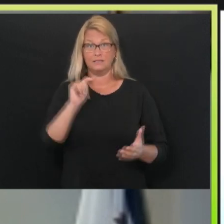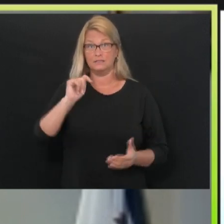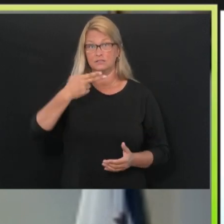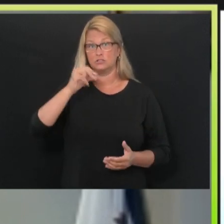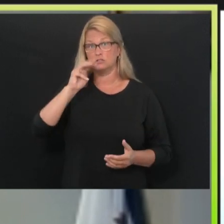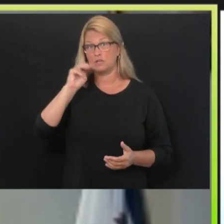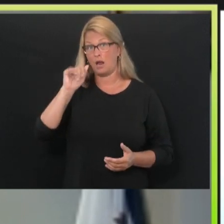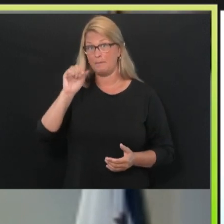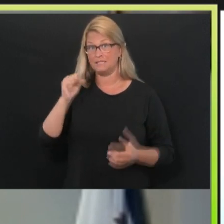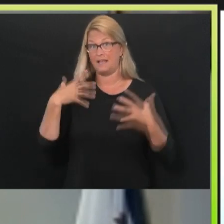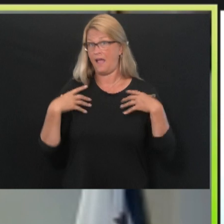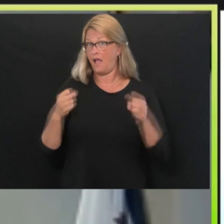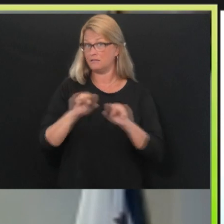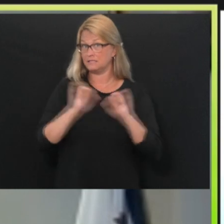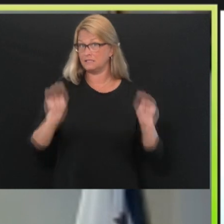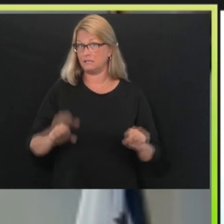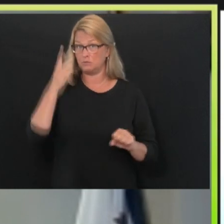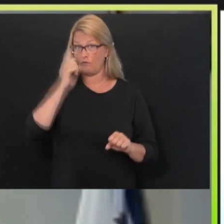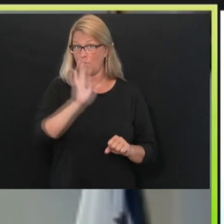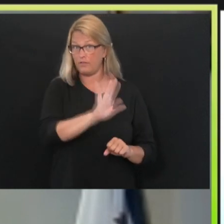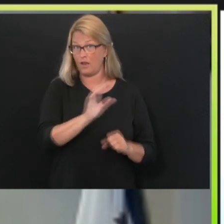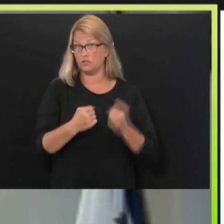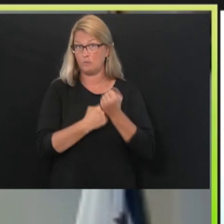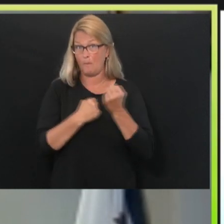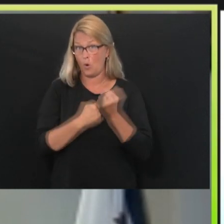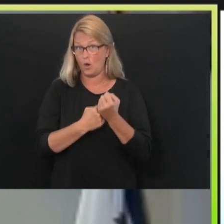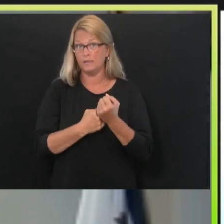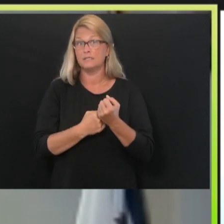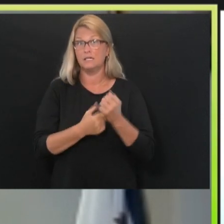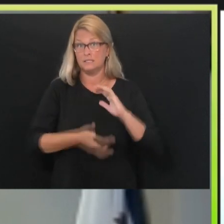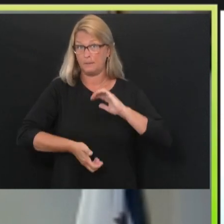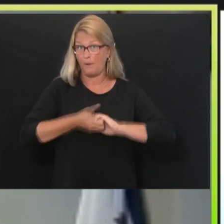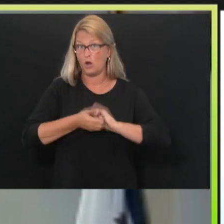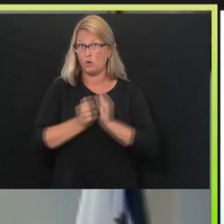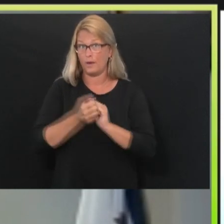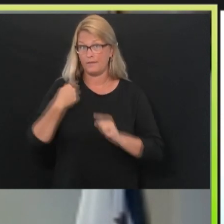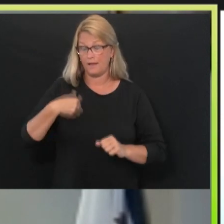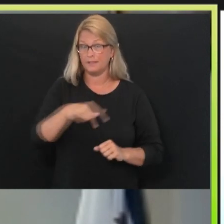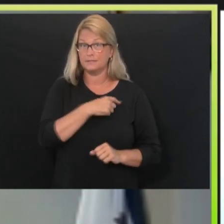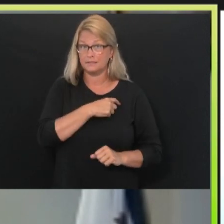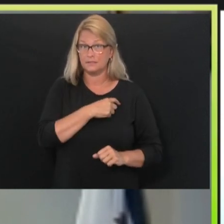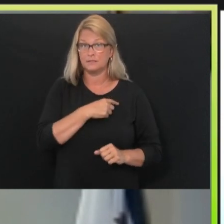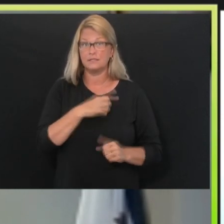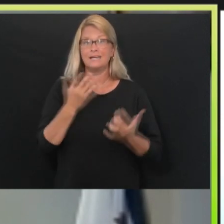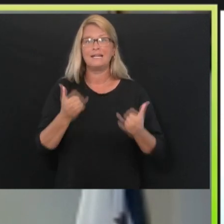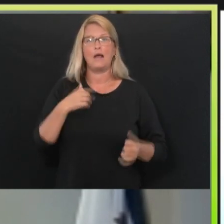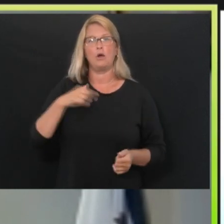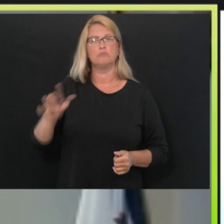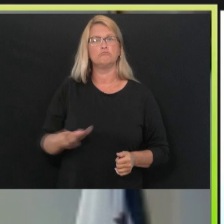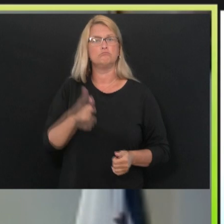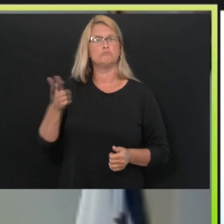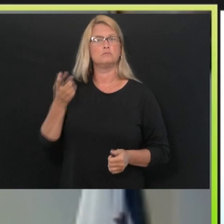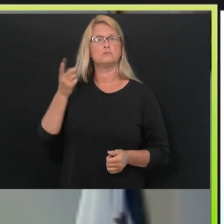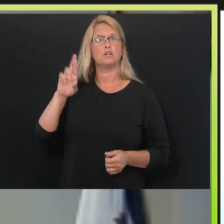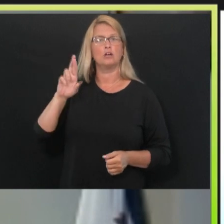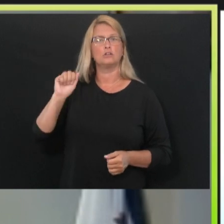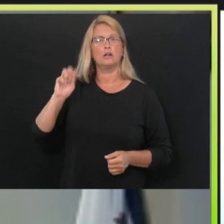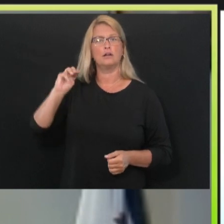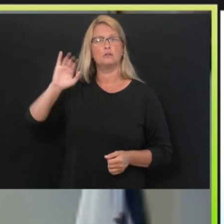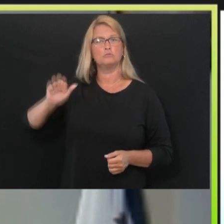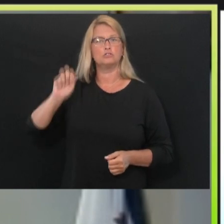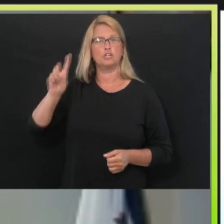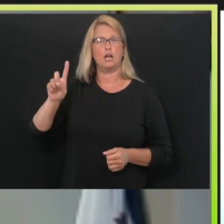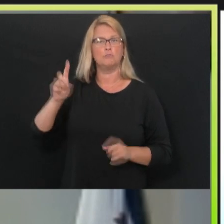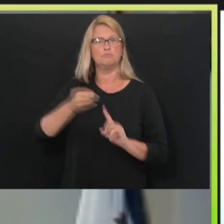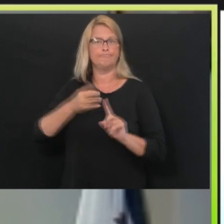Health Systems and Dan Laufer for what they're doing as a partner with us. With that, I'll let Dr. Amjad provide a little more detail on a couple of these